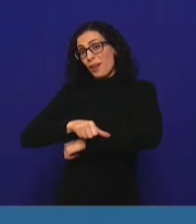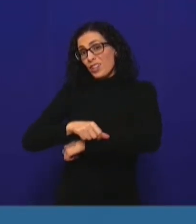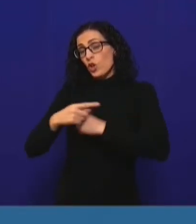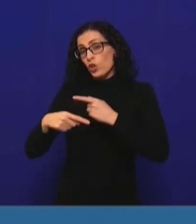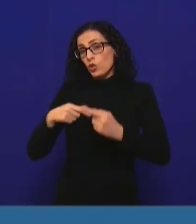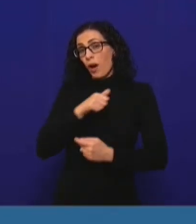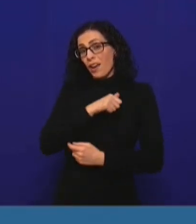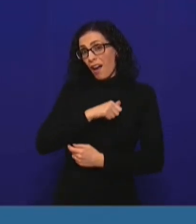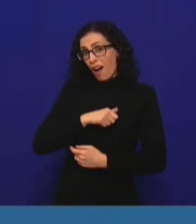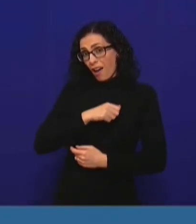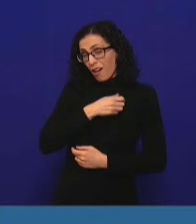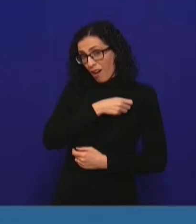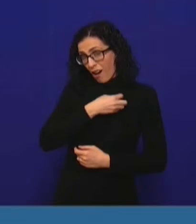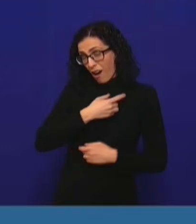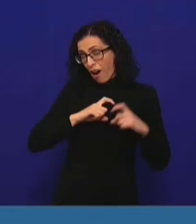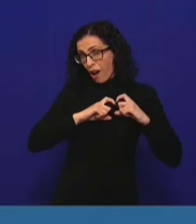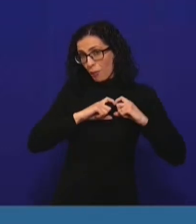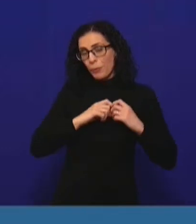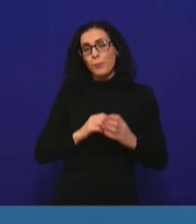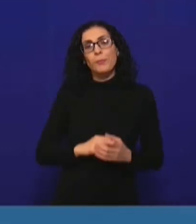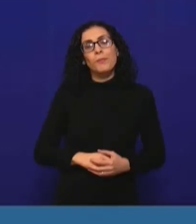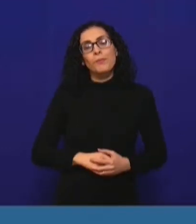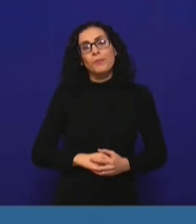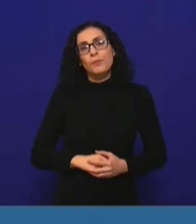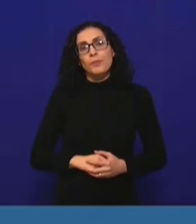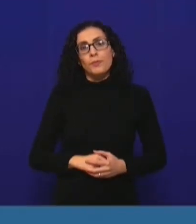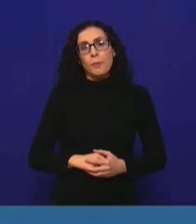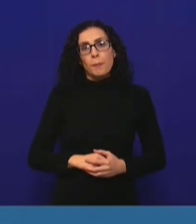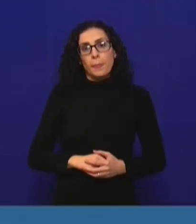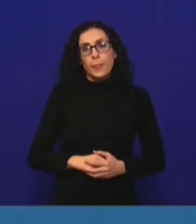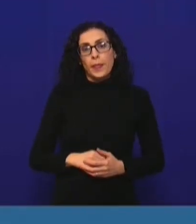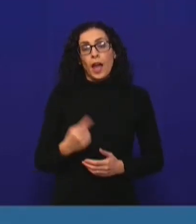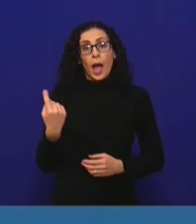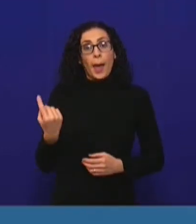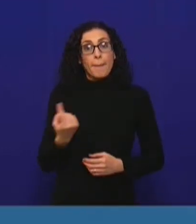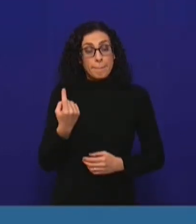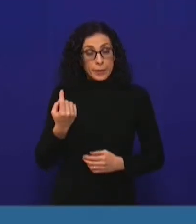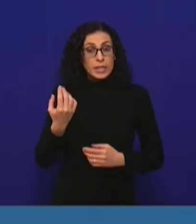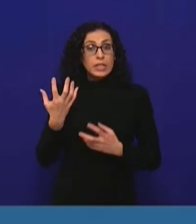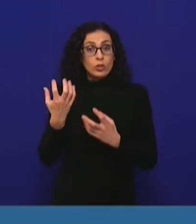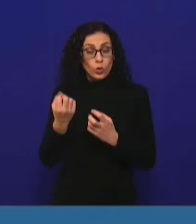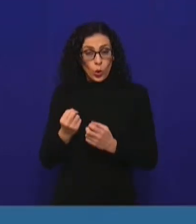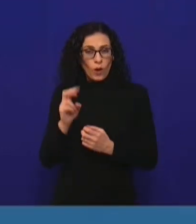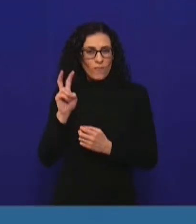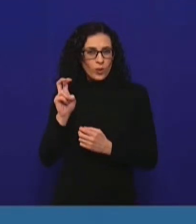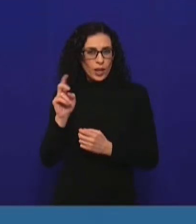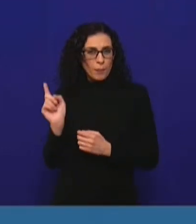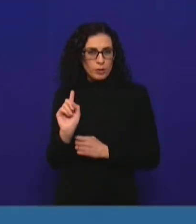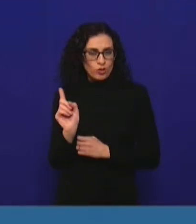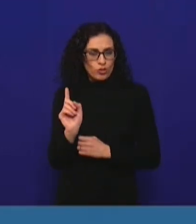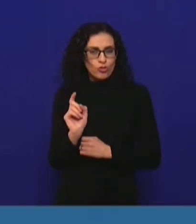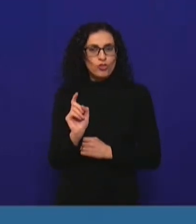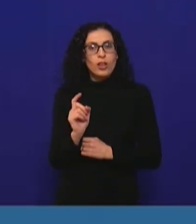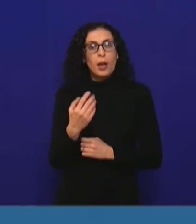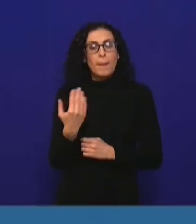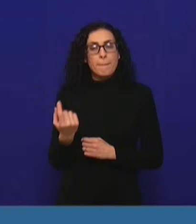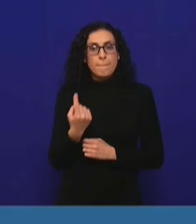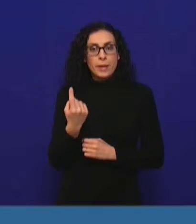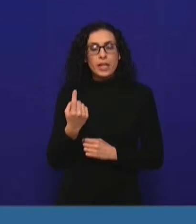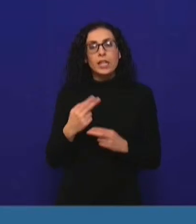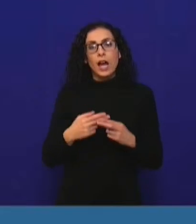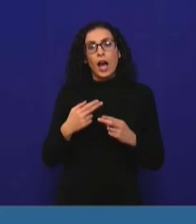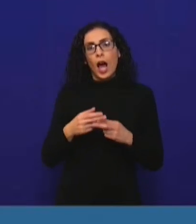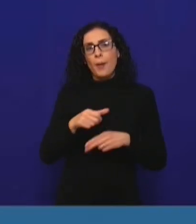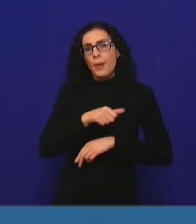relatata mal-mart tal-qalb. Għandna wkoll dawk li diġà kellhom kirurġija jew inkella kellhom intervent